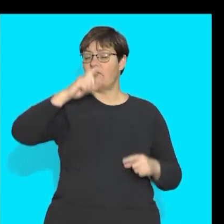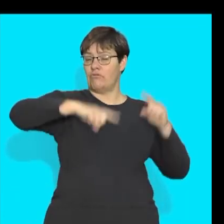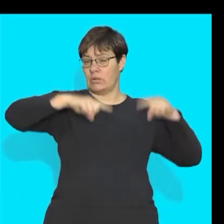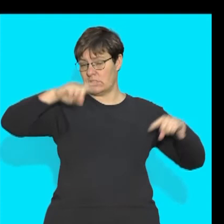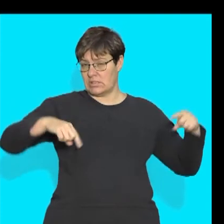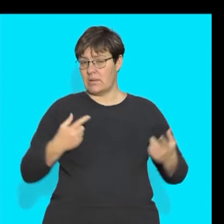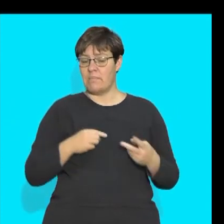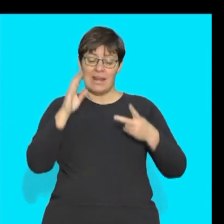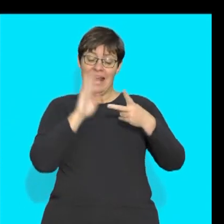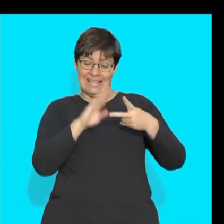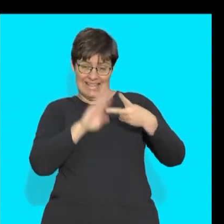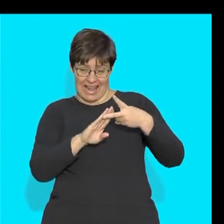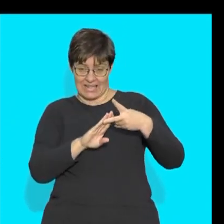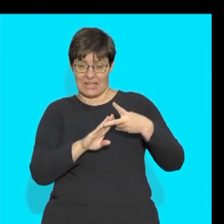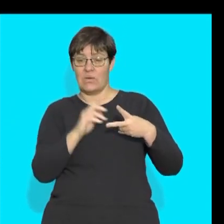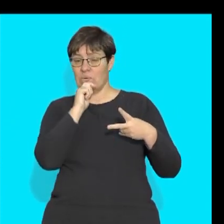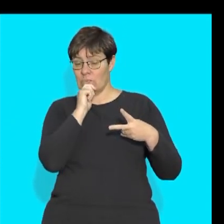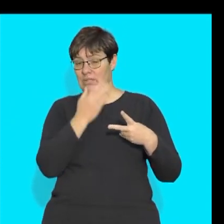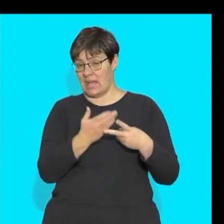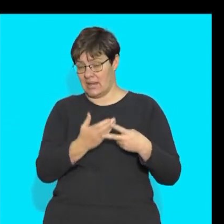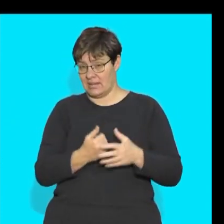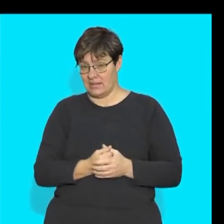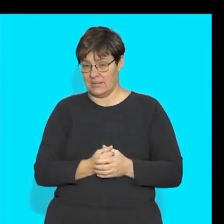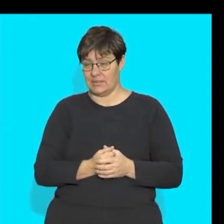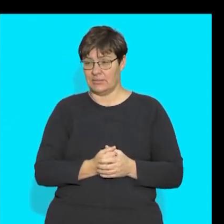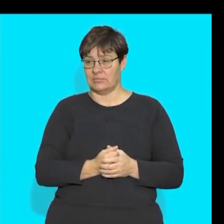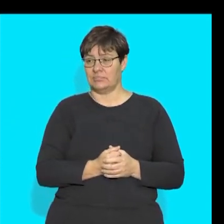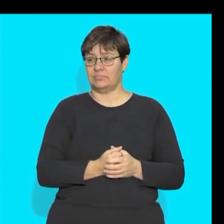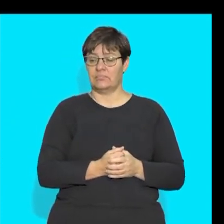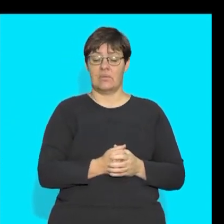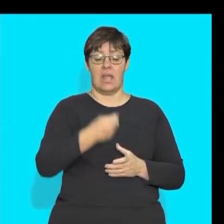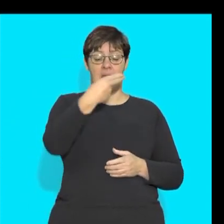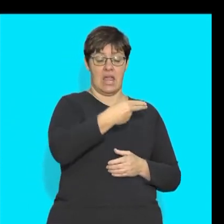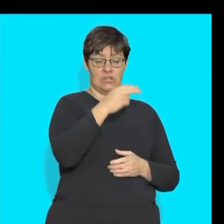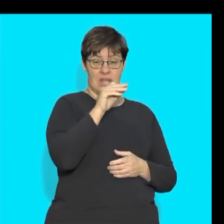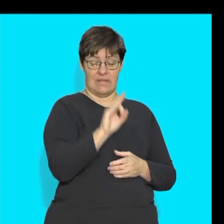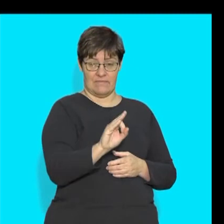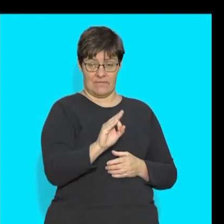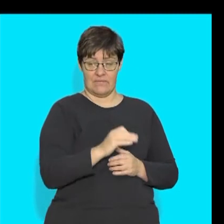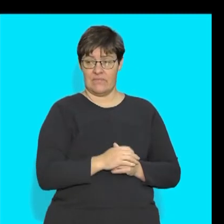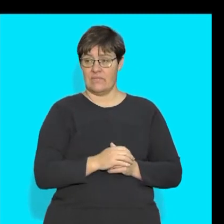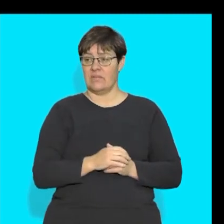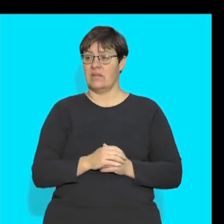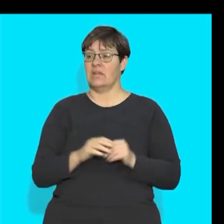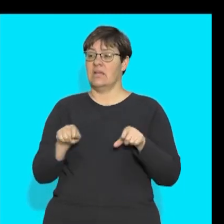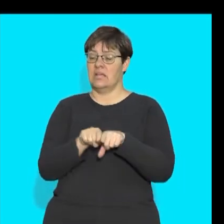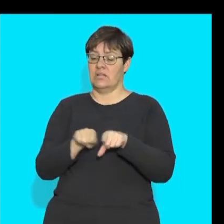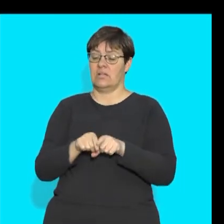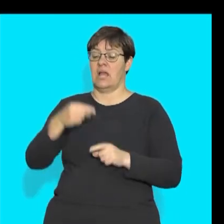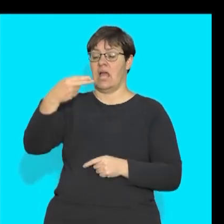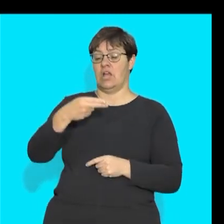use the second version of this equation where HF is